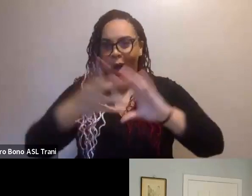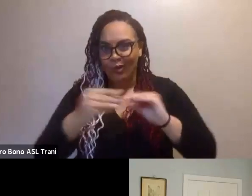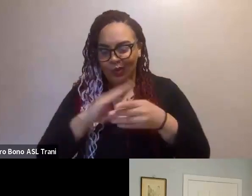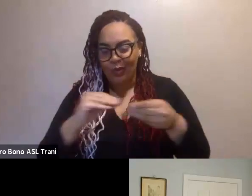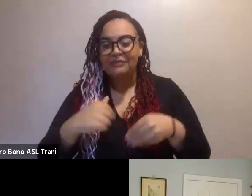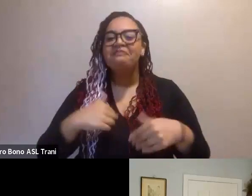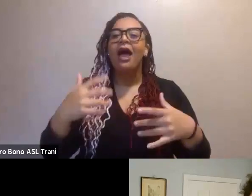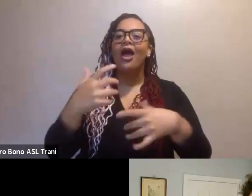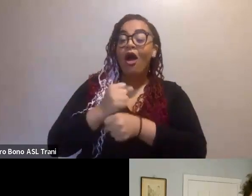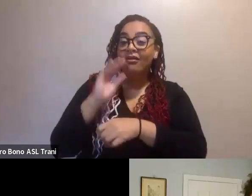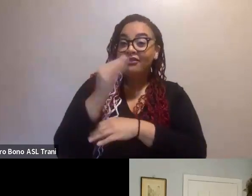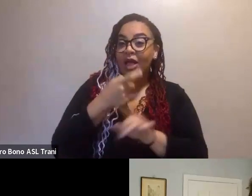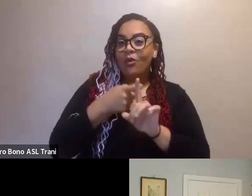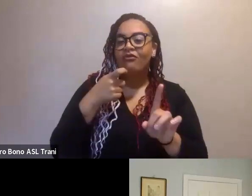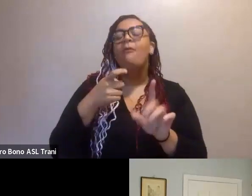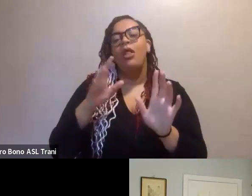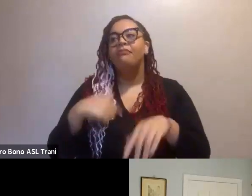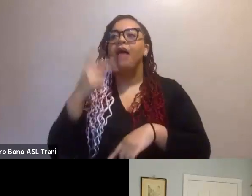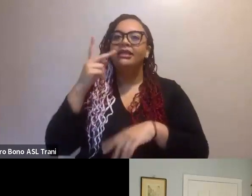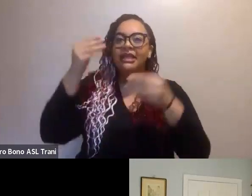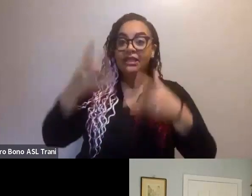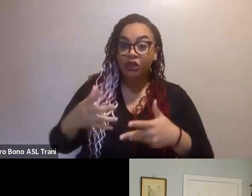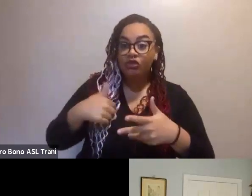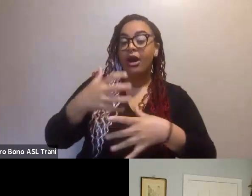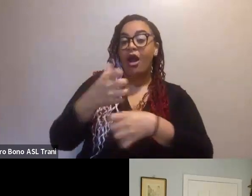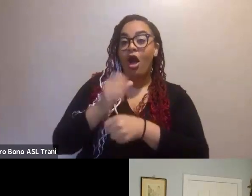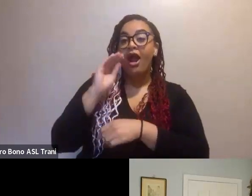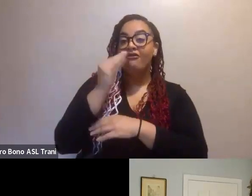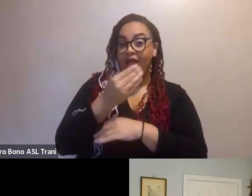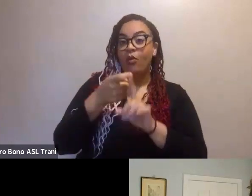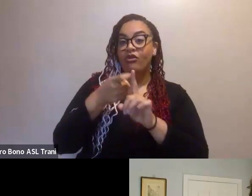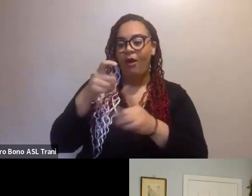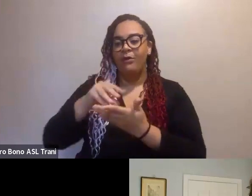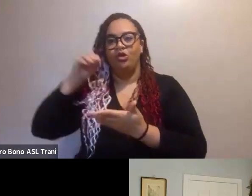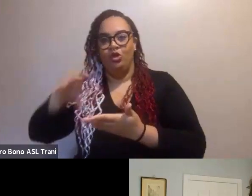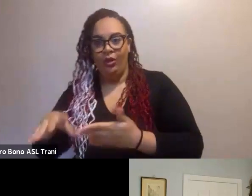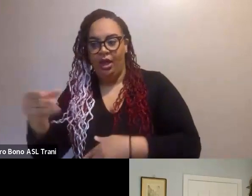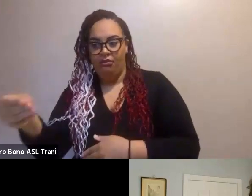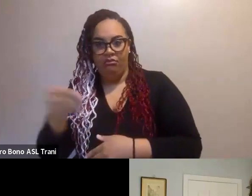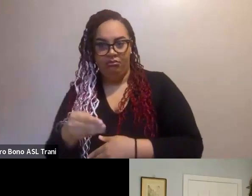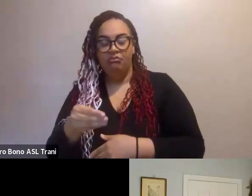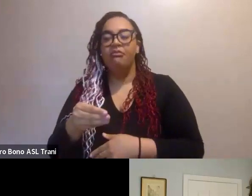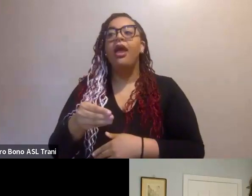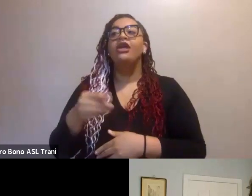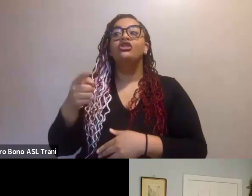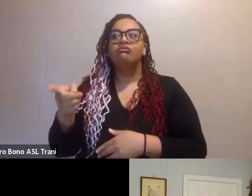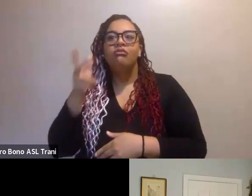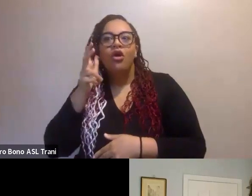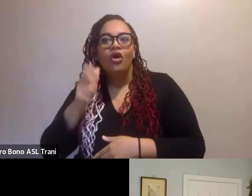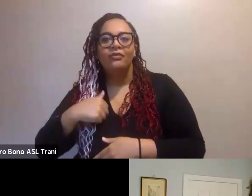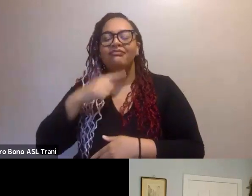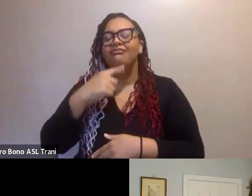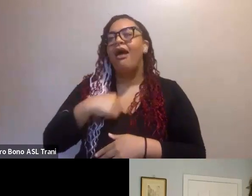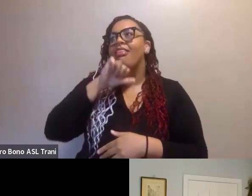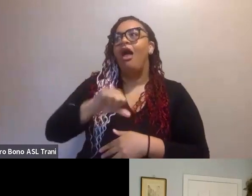a flower I used to be a teacher. I got a flower from a student, and it was an orchid because she heard me say I love orchids.